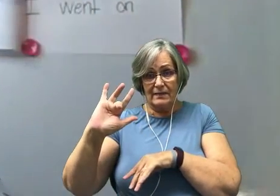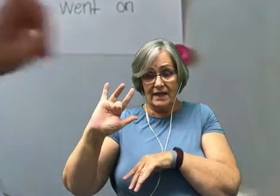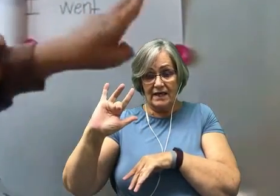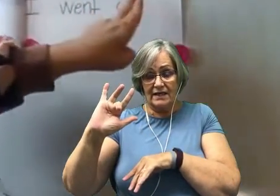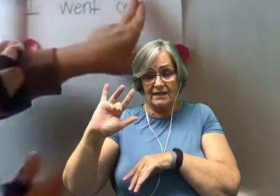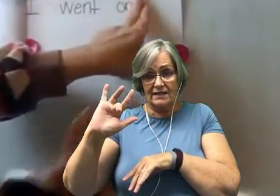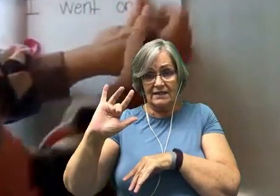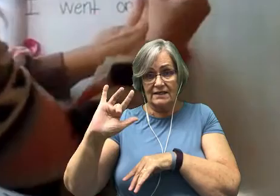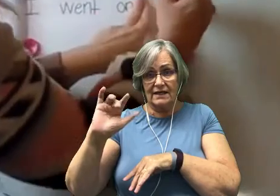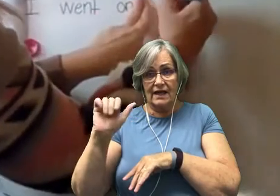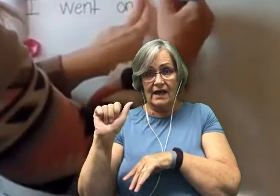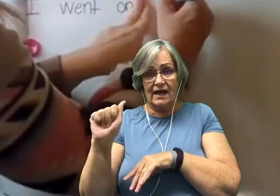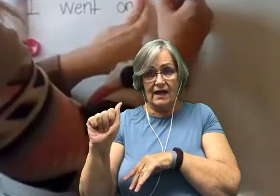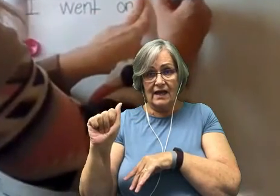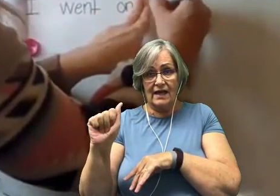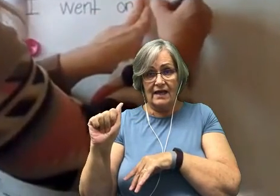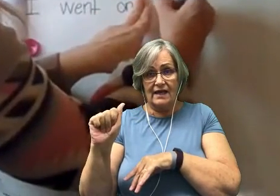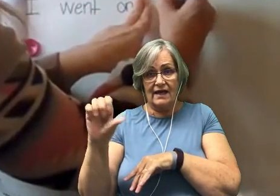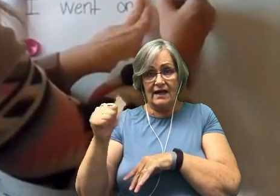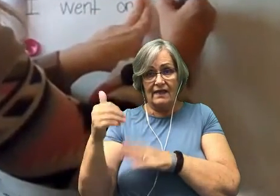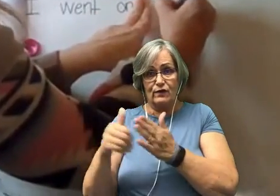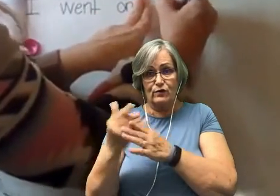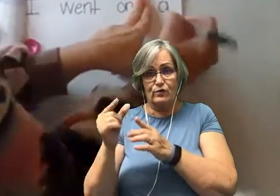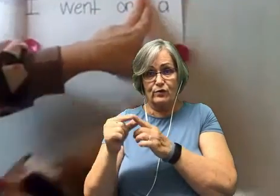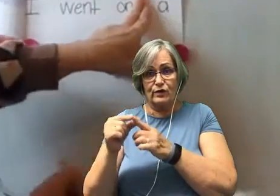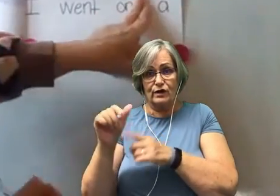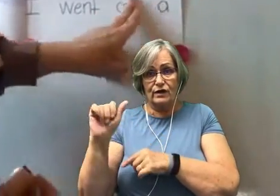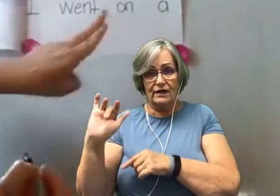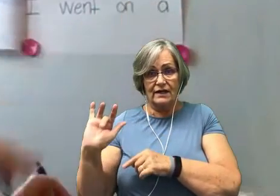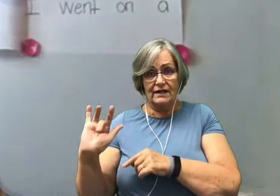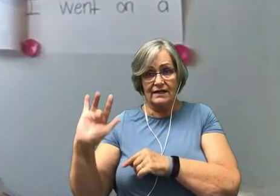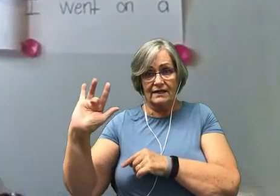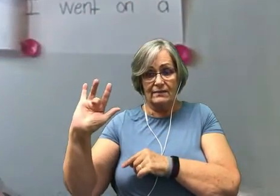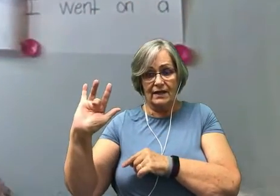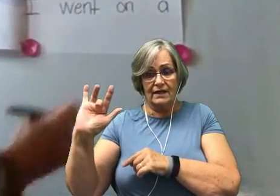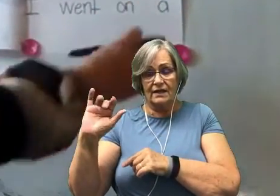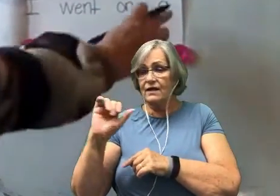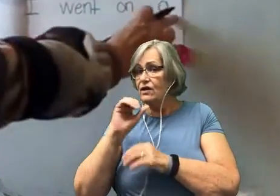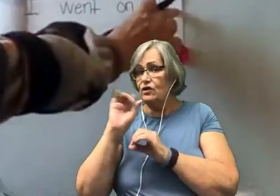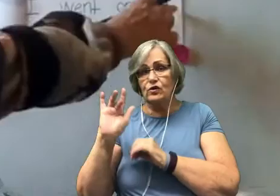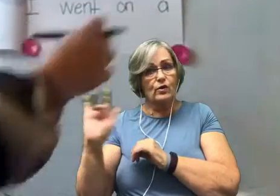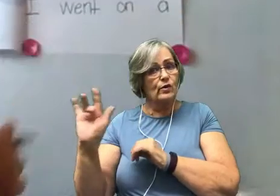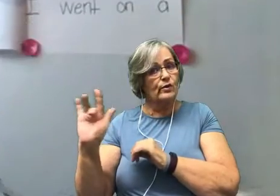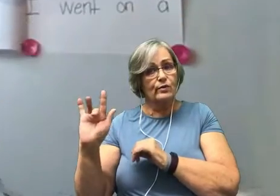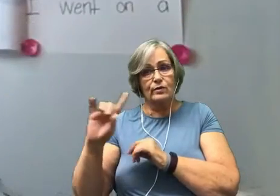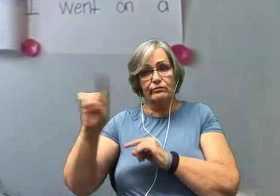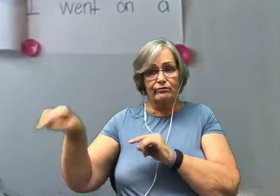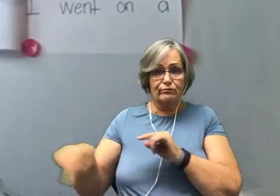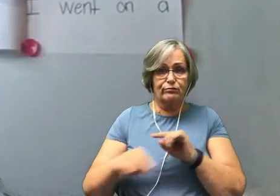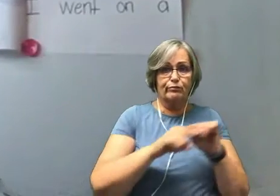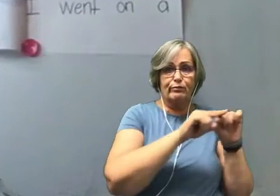Finger spaces again. A. There's my other new word. Now I'm out of room. What do I